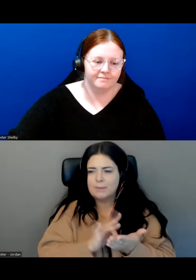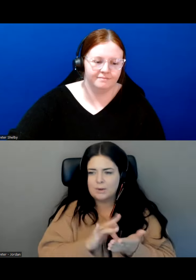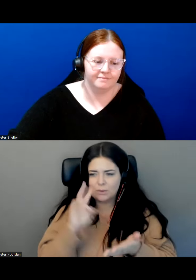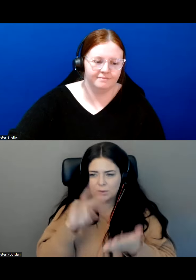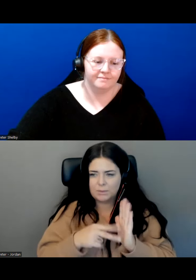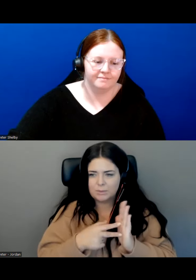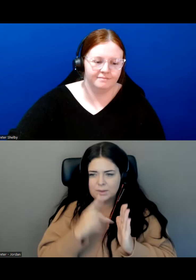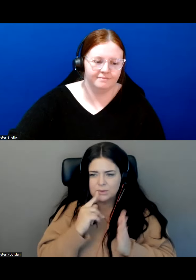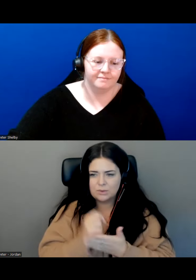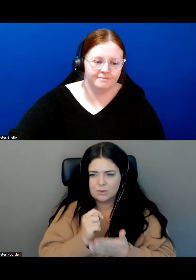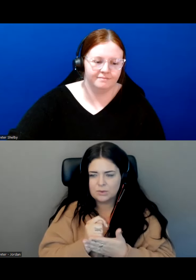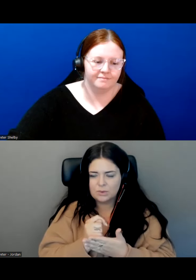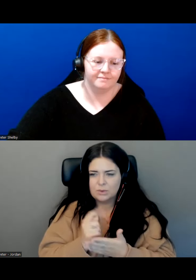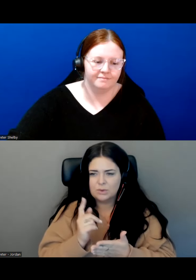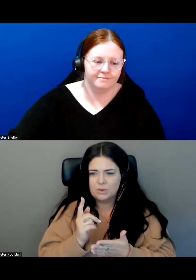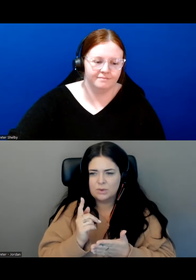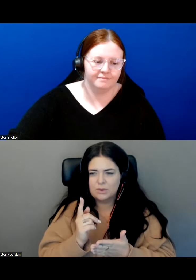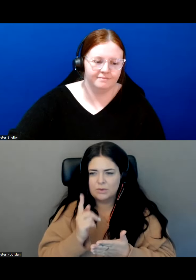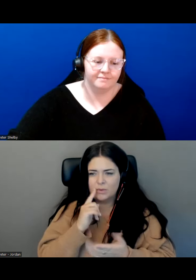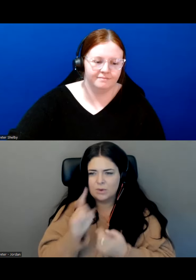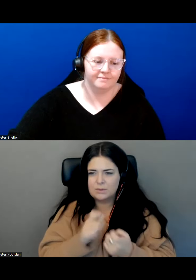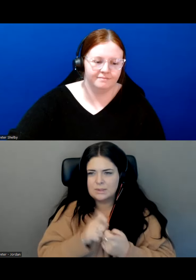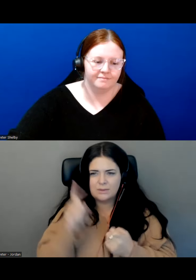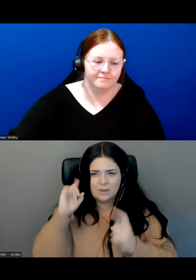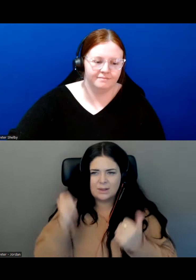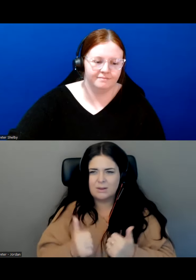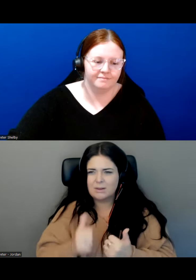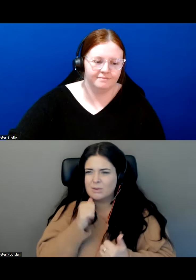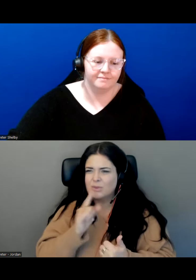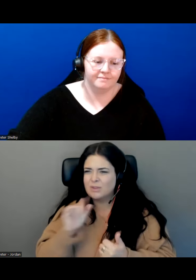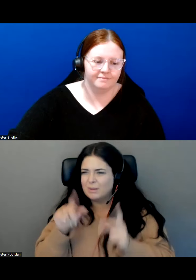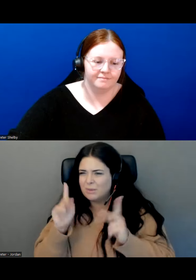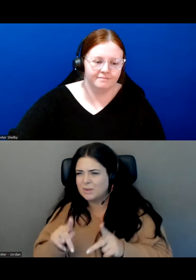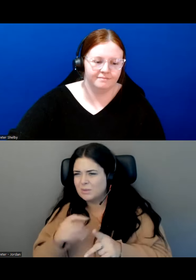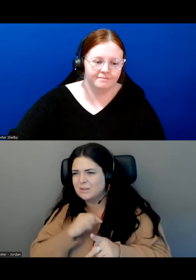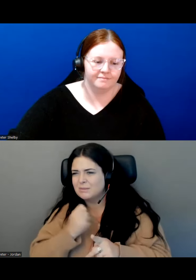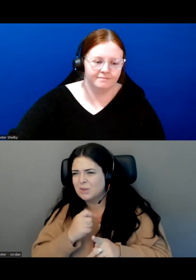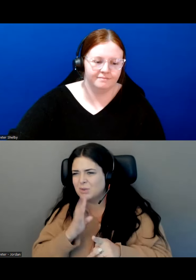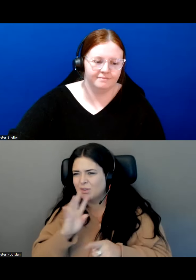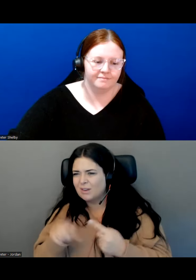that person wants to come off mute just to kind of elaborate what your question is.